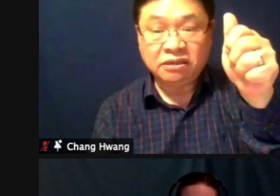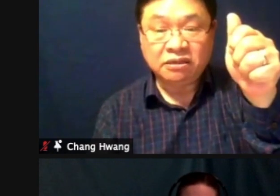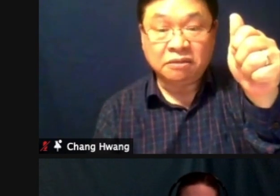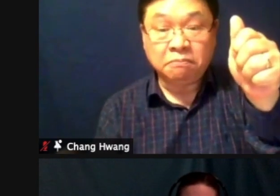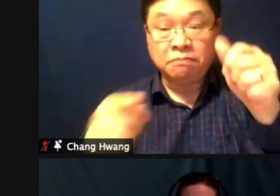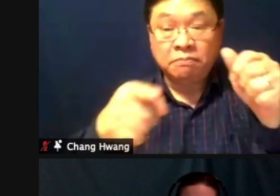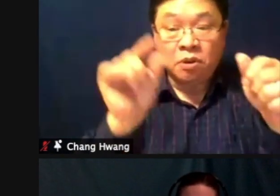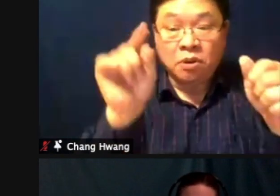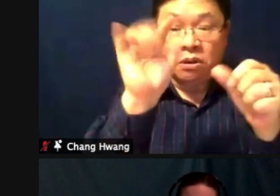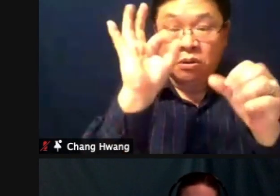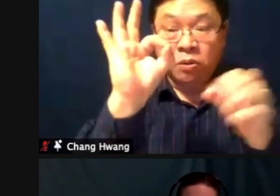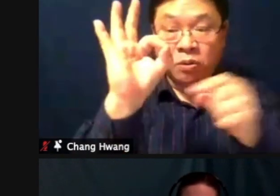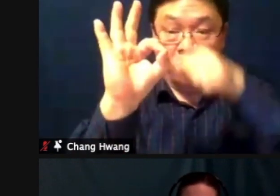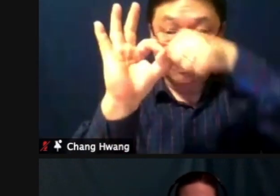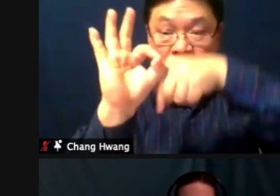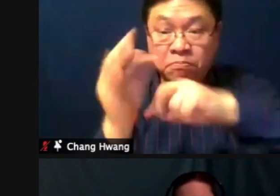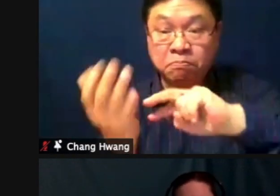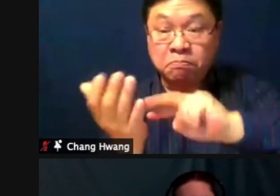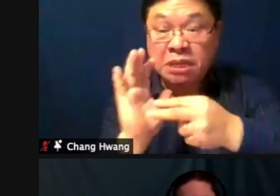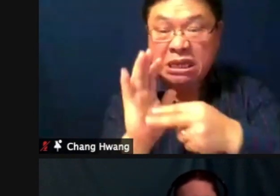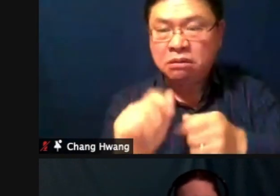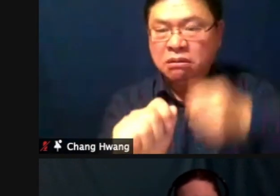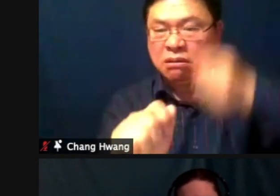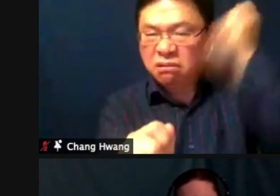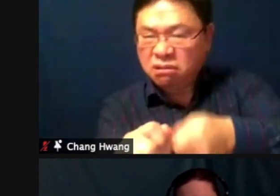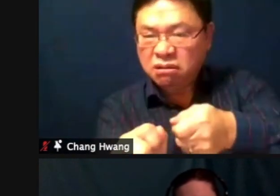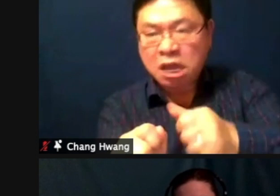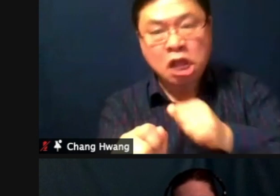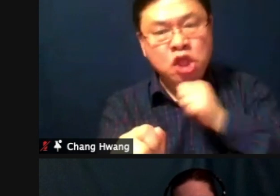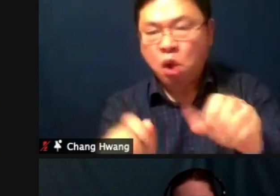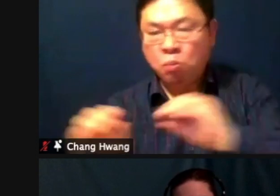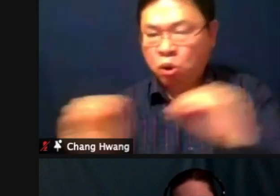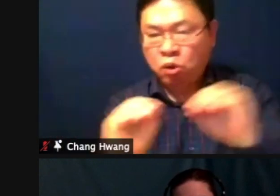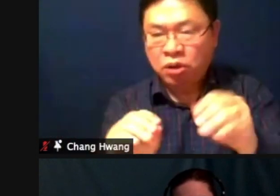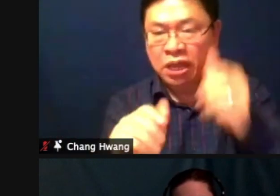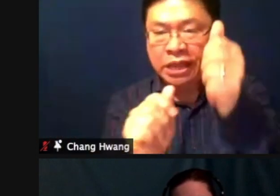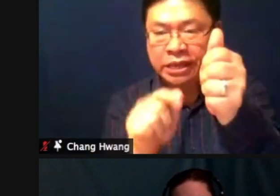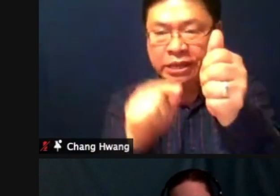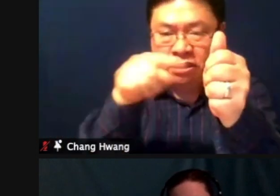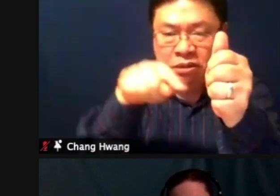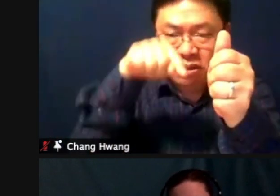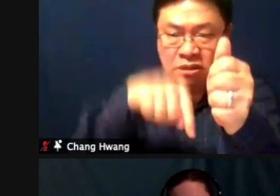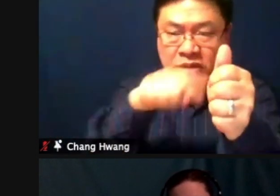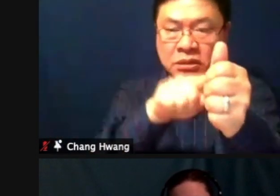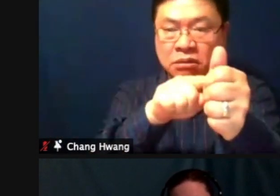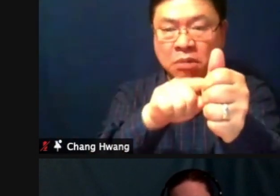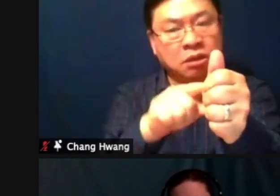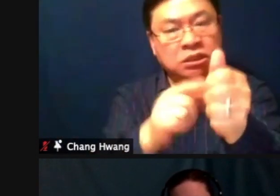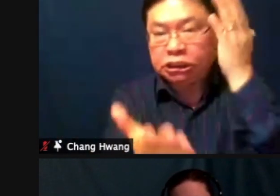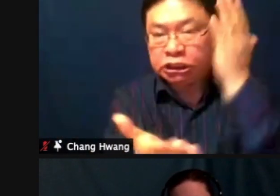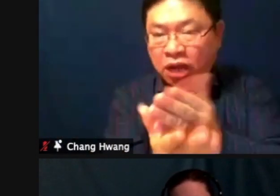This particular one, right? We've got this symbol here and this small one right here shows that